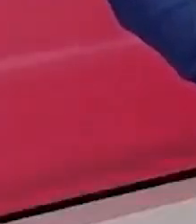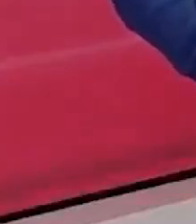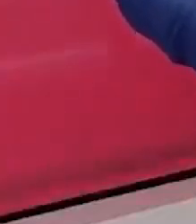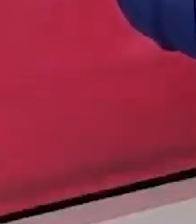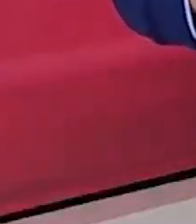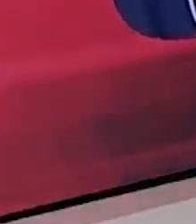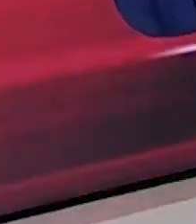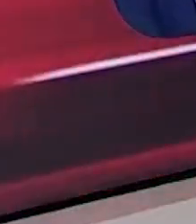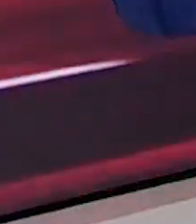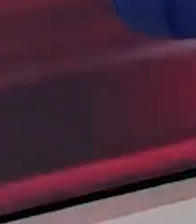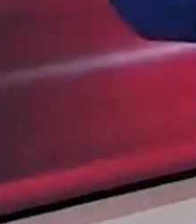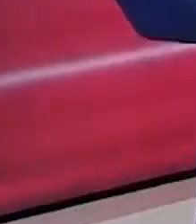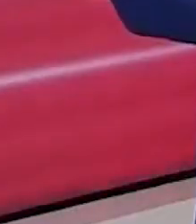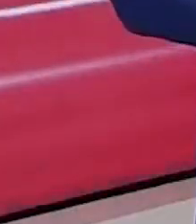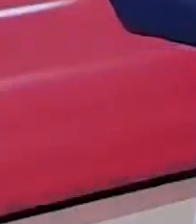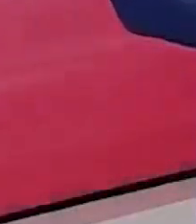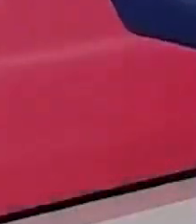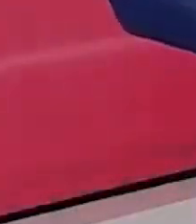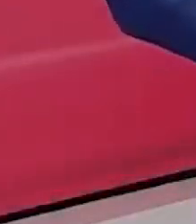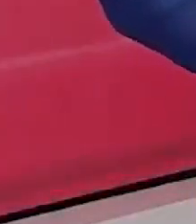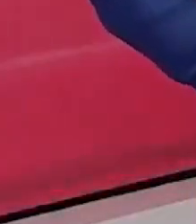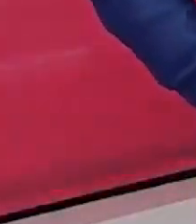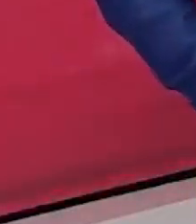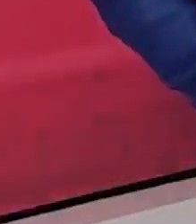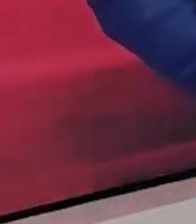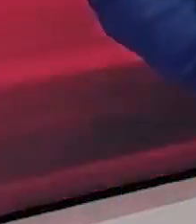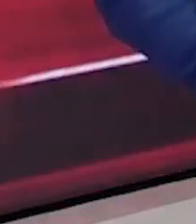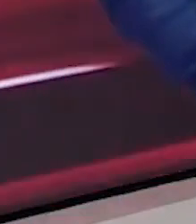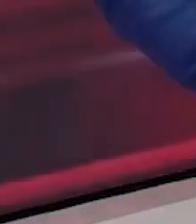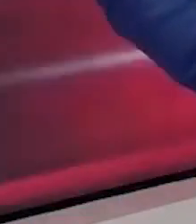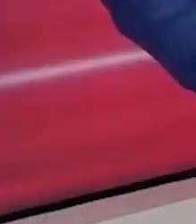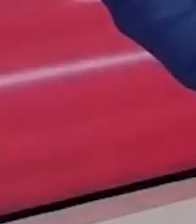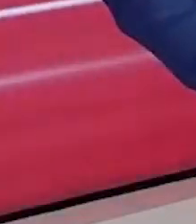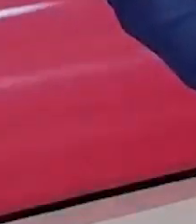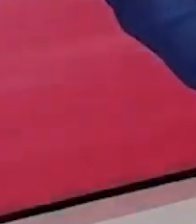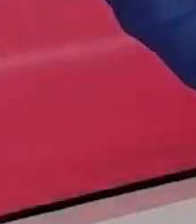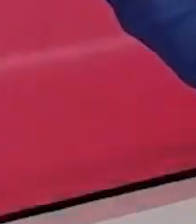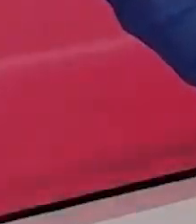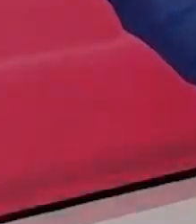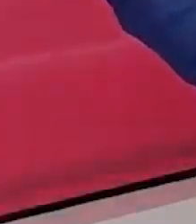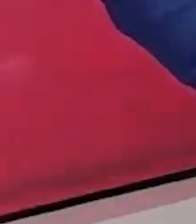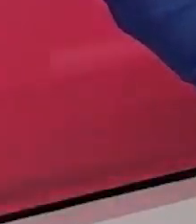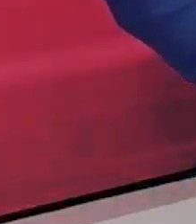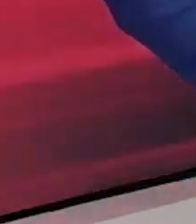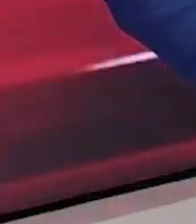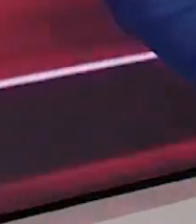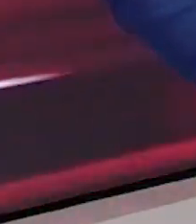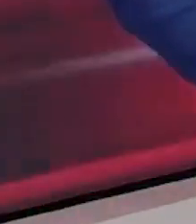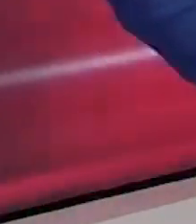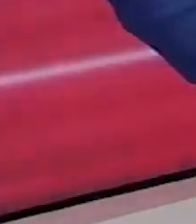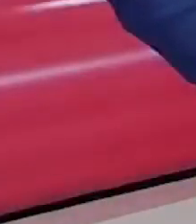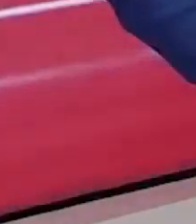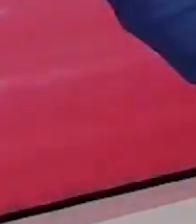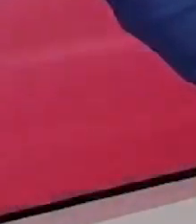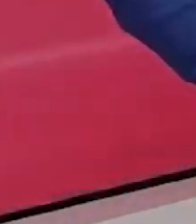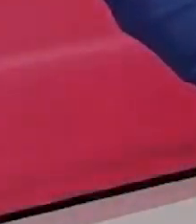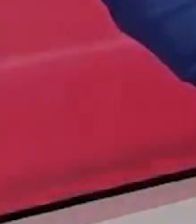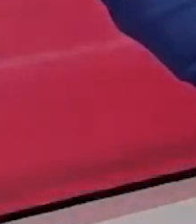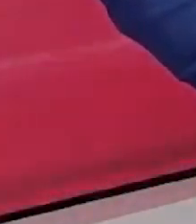Mga kapuso, para laging una sa mga balita, bisitahin at mag-subscribe sa GMA Integrated News sa YouTube. Sa mga kapuso